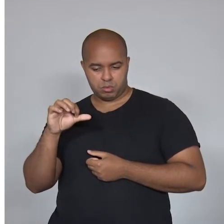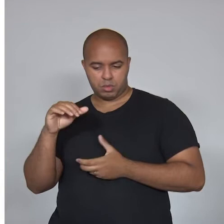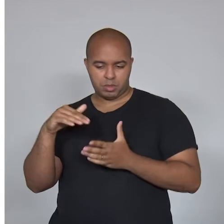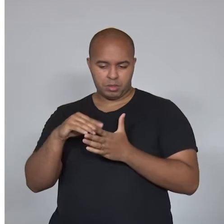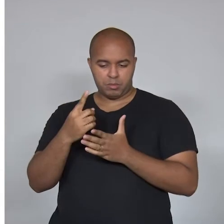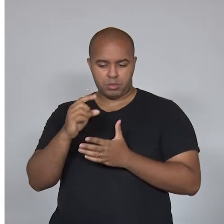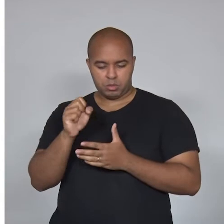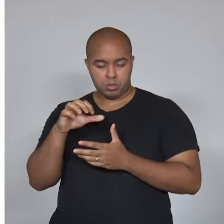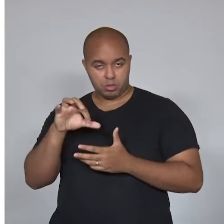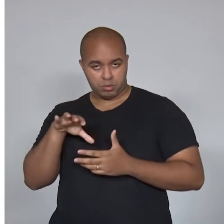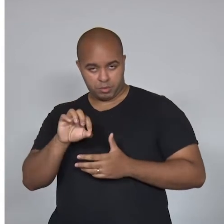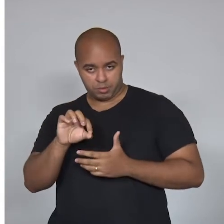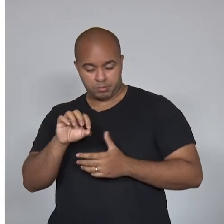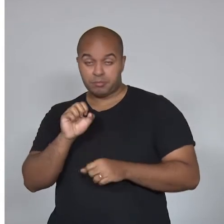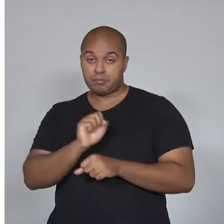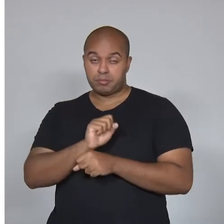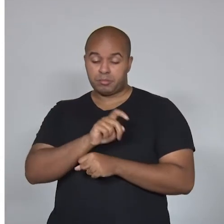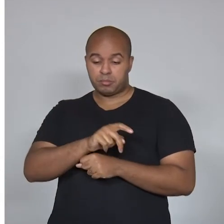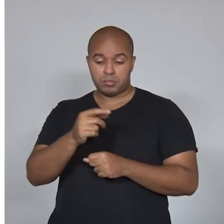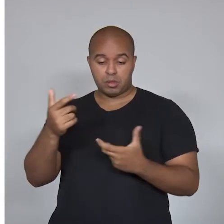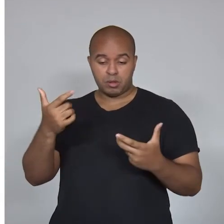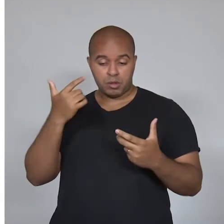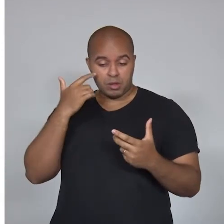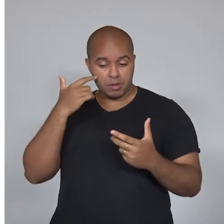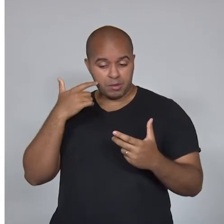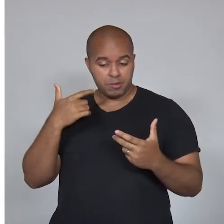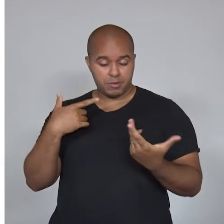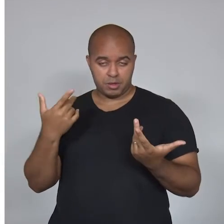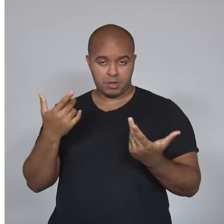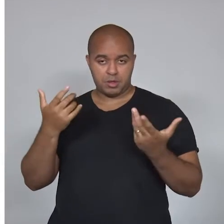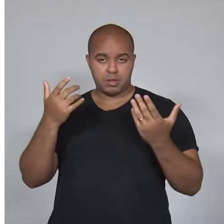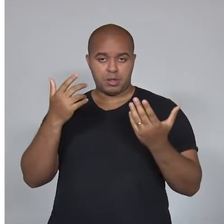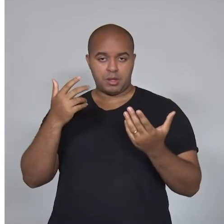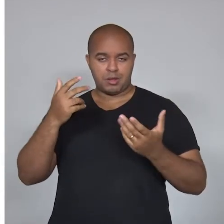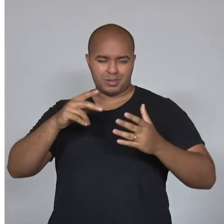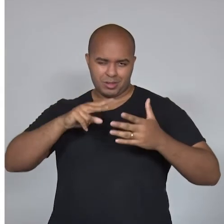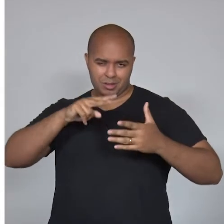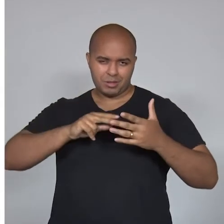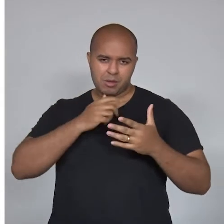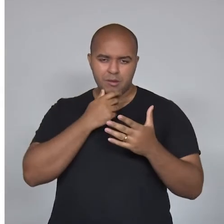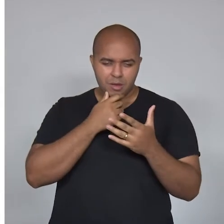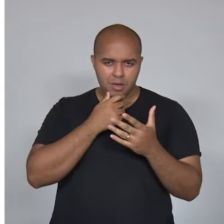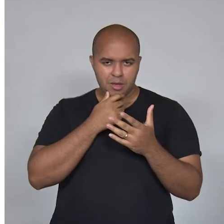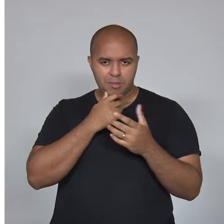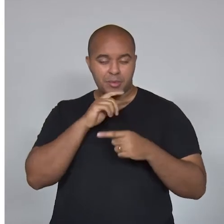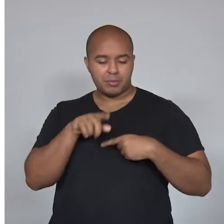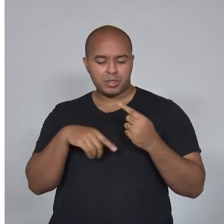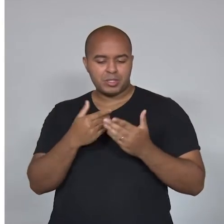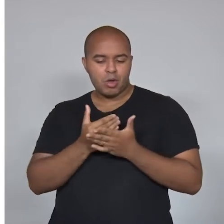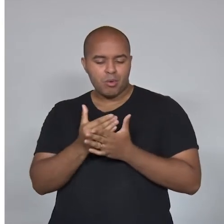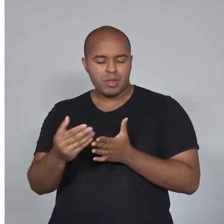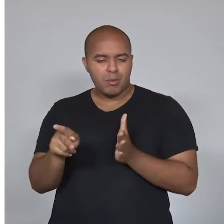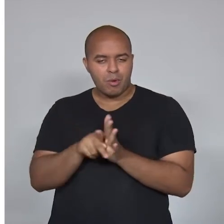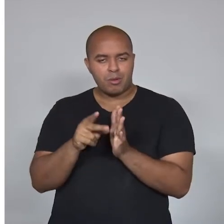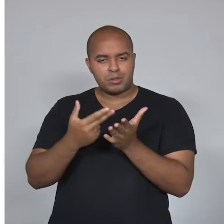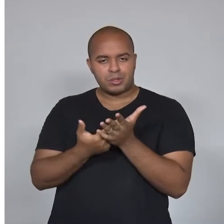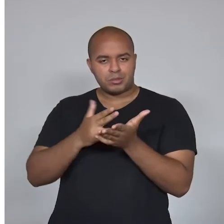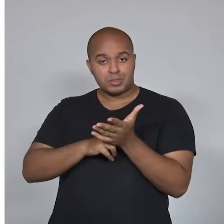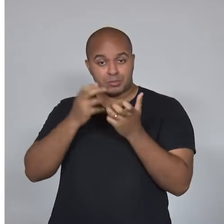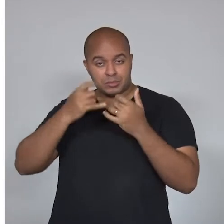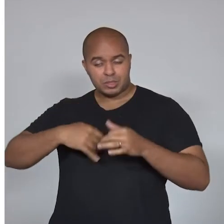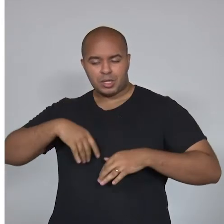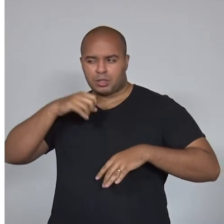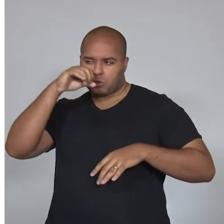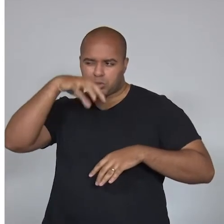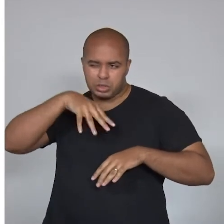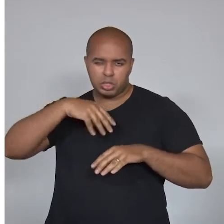immune systems that were most susceptible. This time, primarily healthy people between the ages